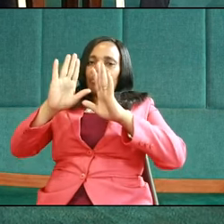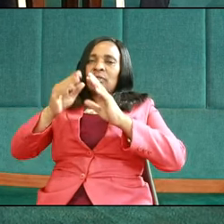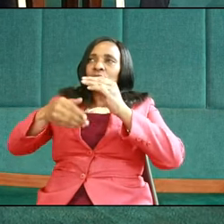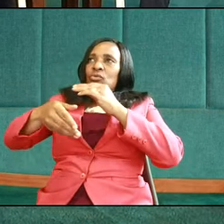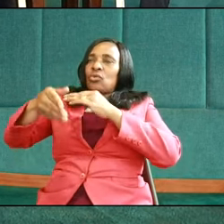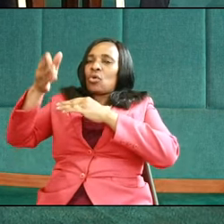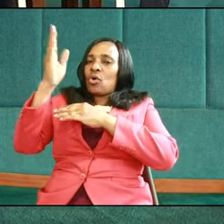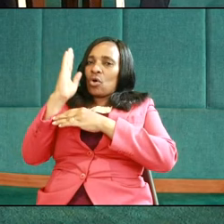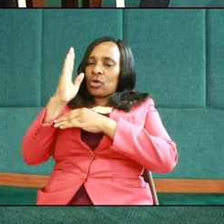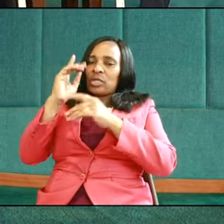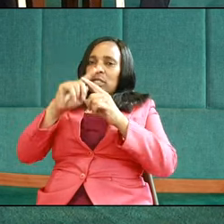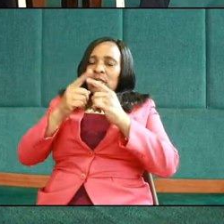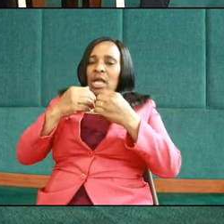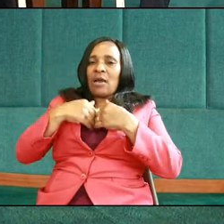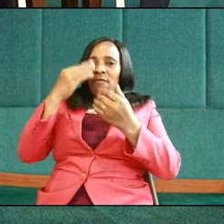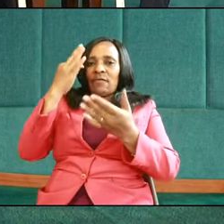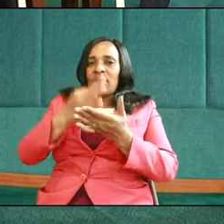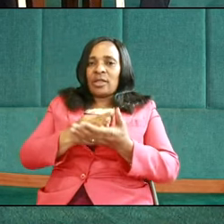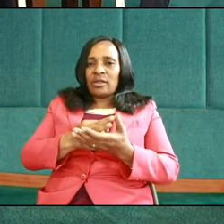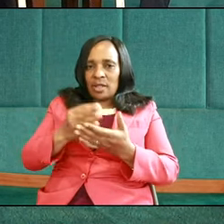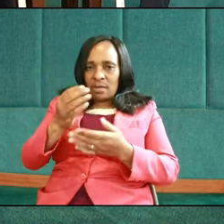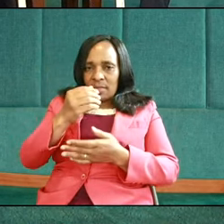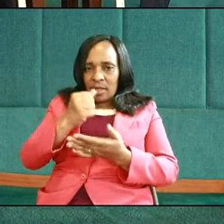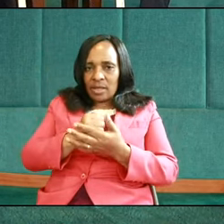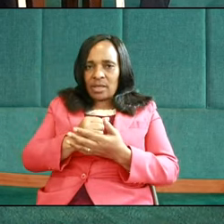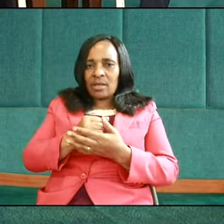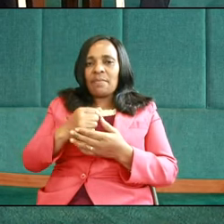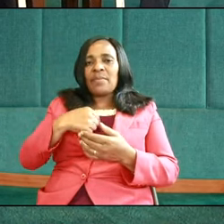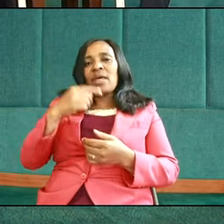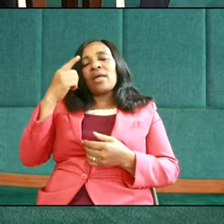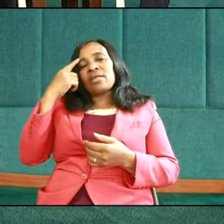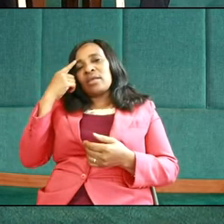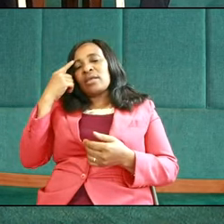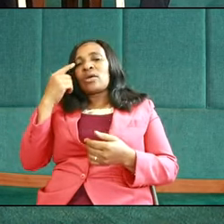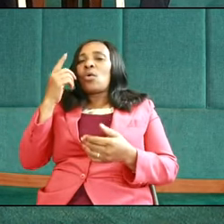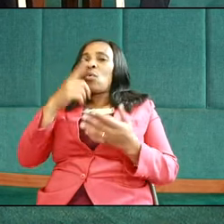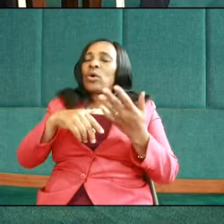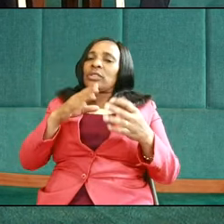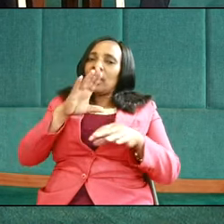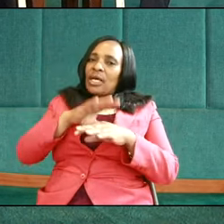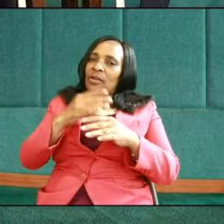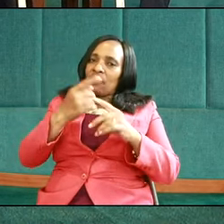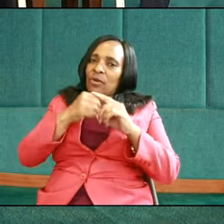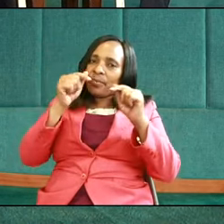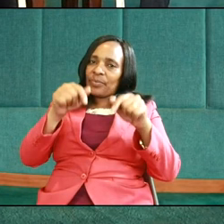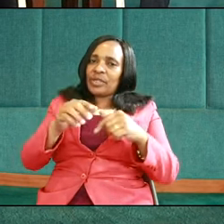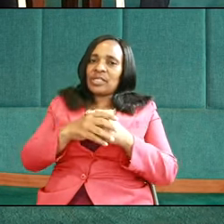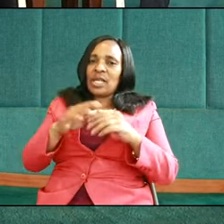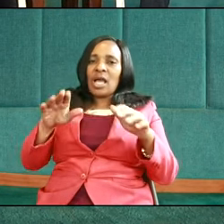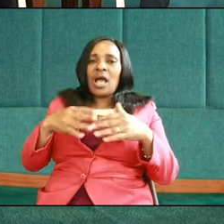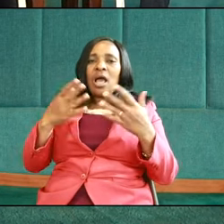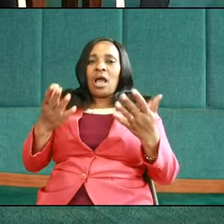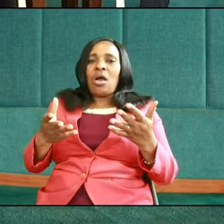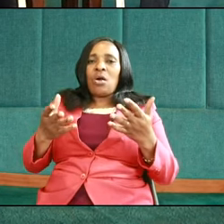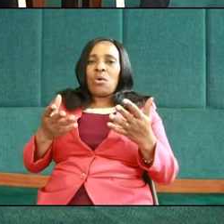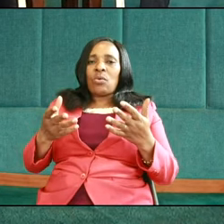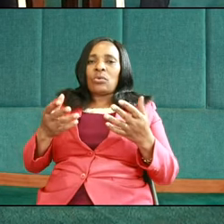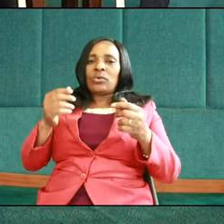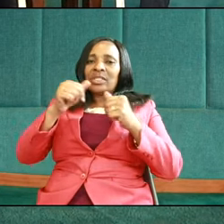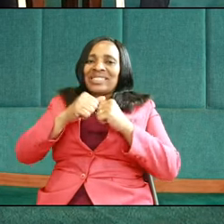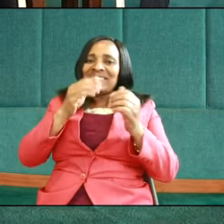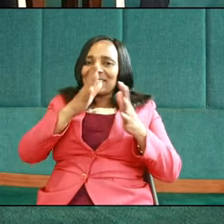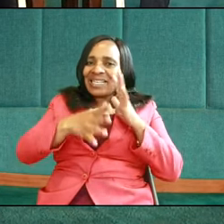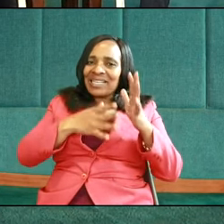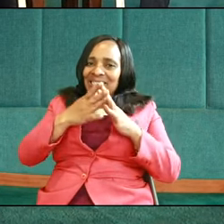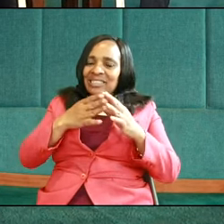your path straight. Amen. Yeah, I think what I get from this is how the syndrome is